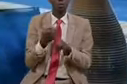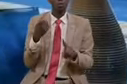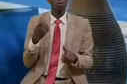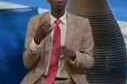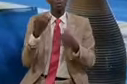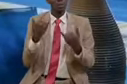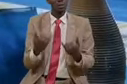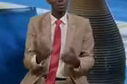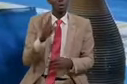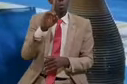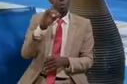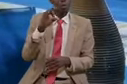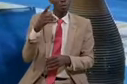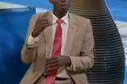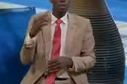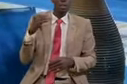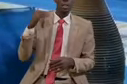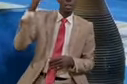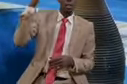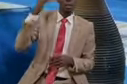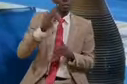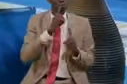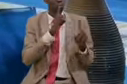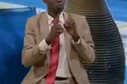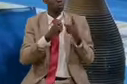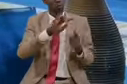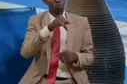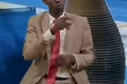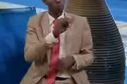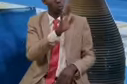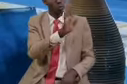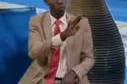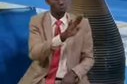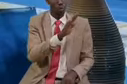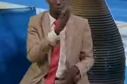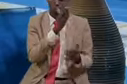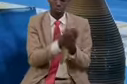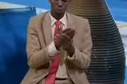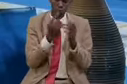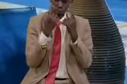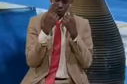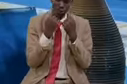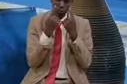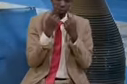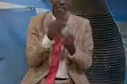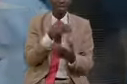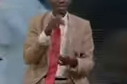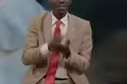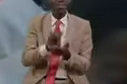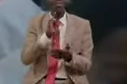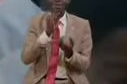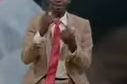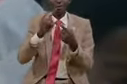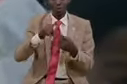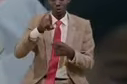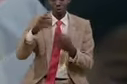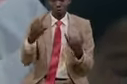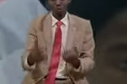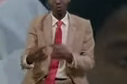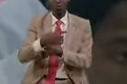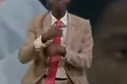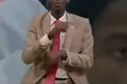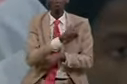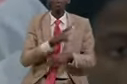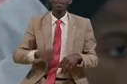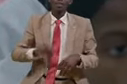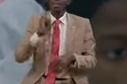saith unto him, weep not. And that is coming to you today. The Lord is